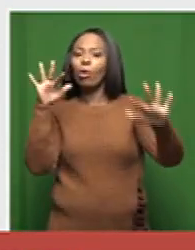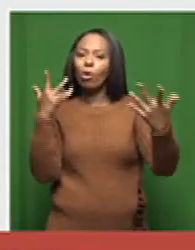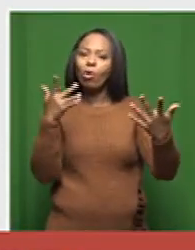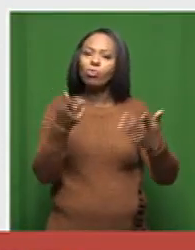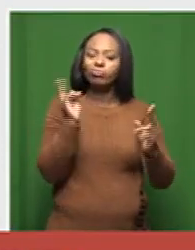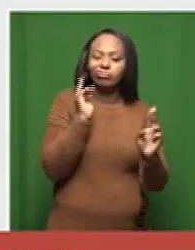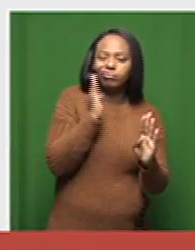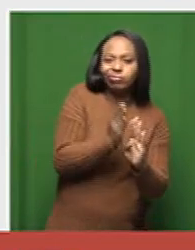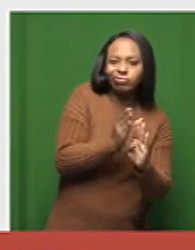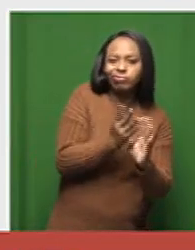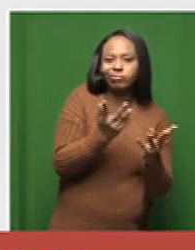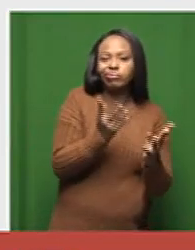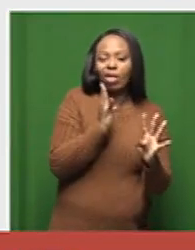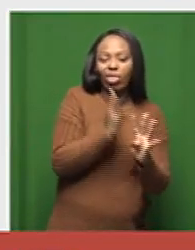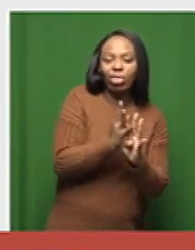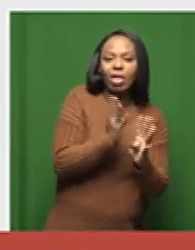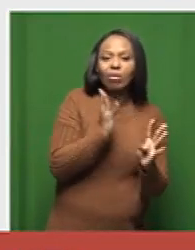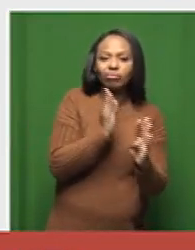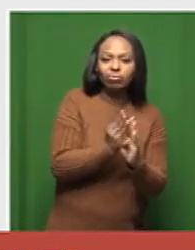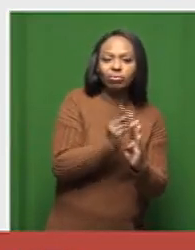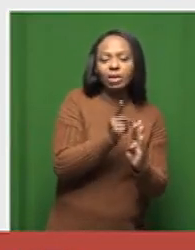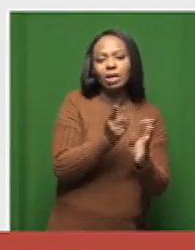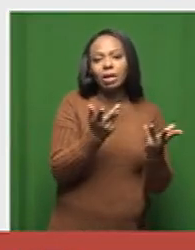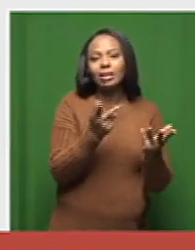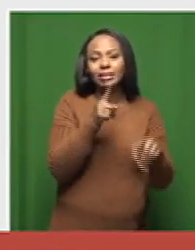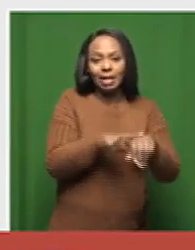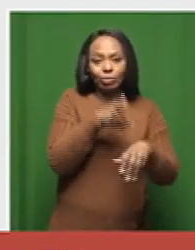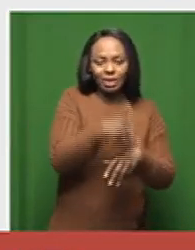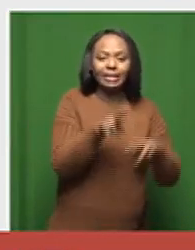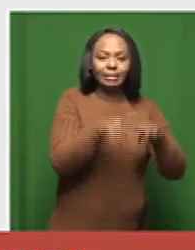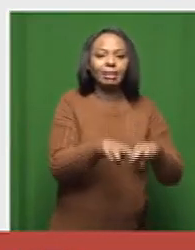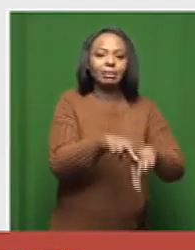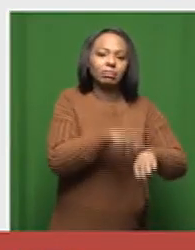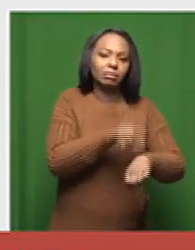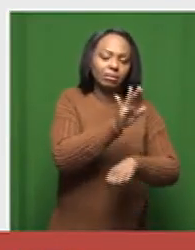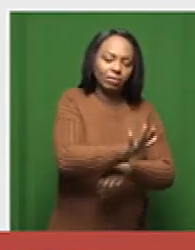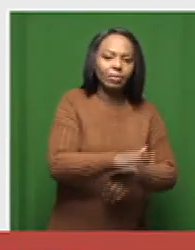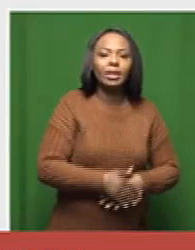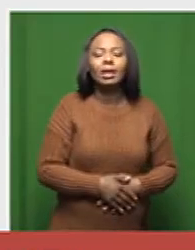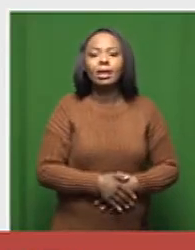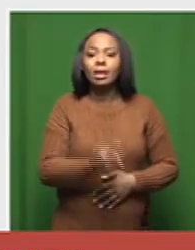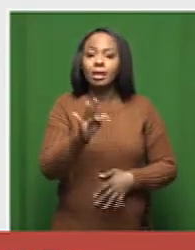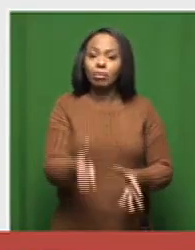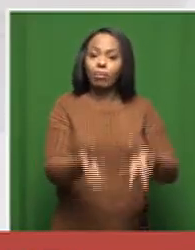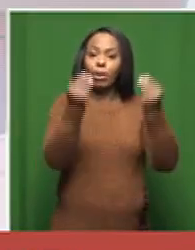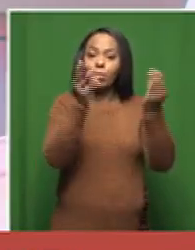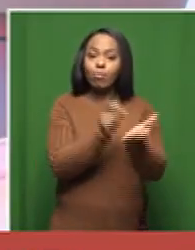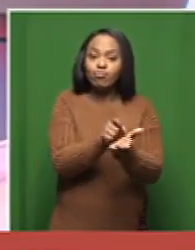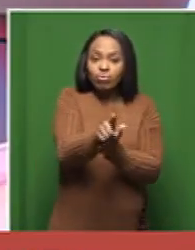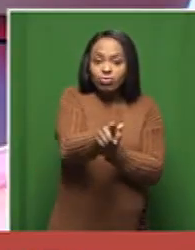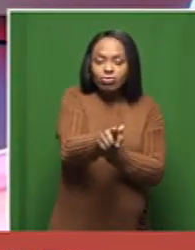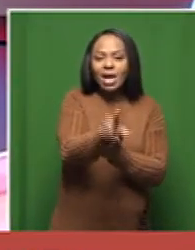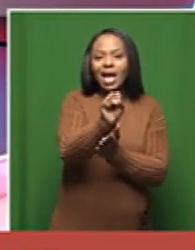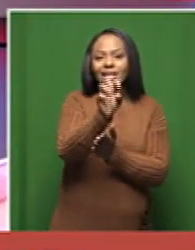of vaccine they have available at that particular point in time. So once you receive your SMS to say you've been